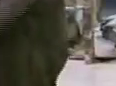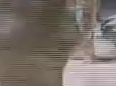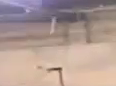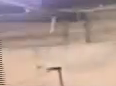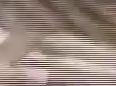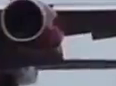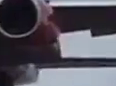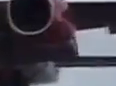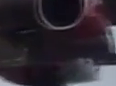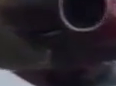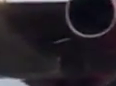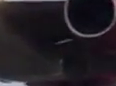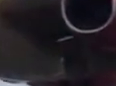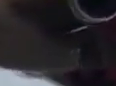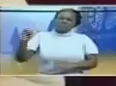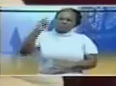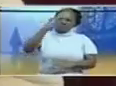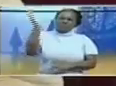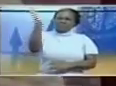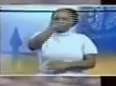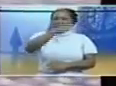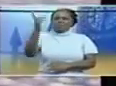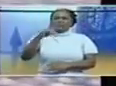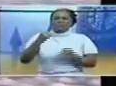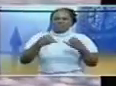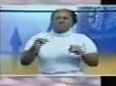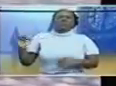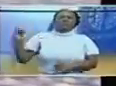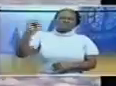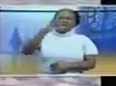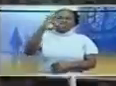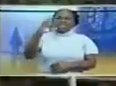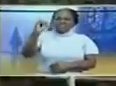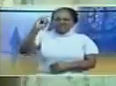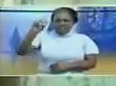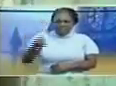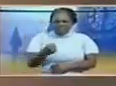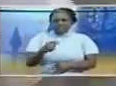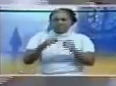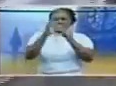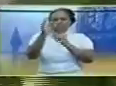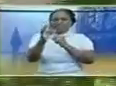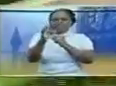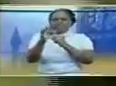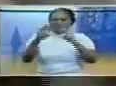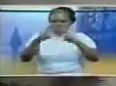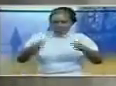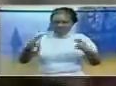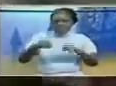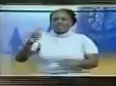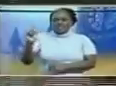Moving fast, going up in the skies. We're currently flying 35,000 feet and exploring Kenya,